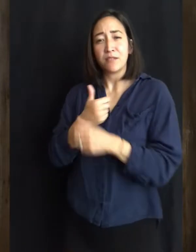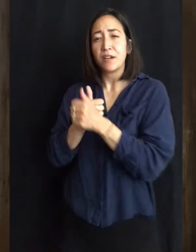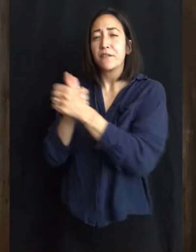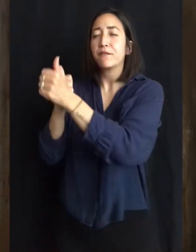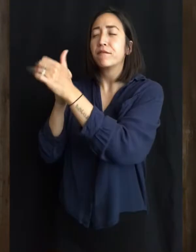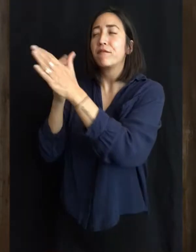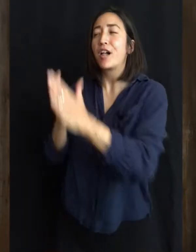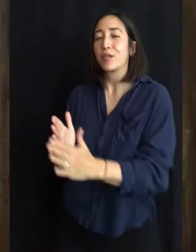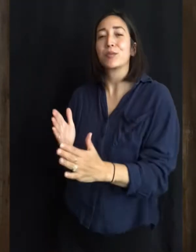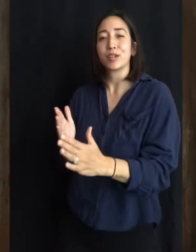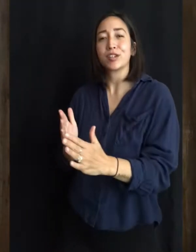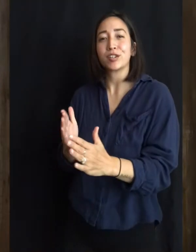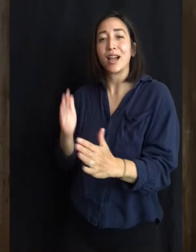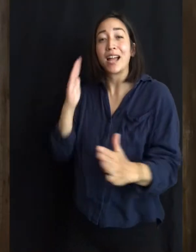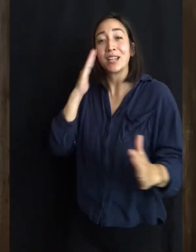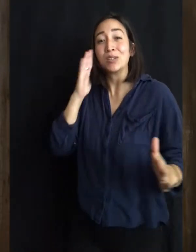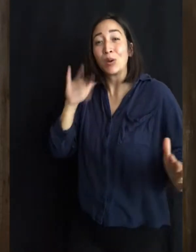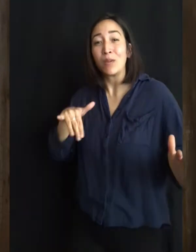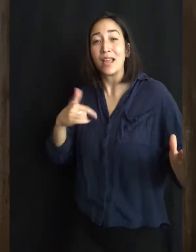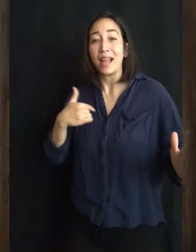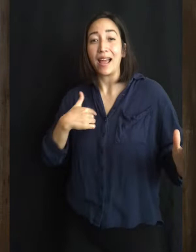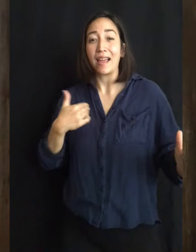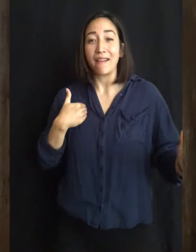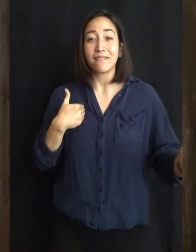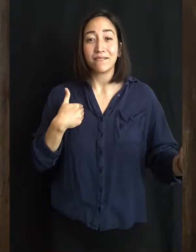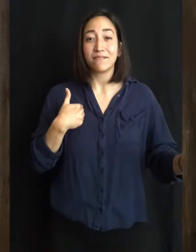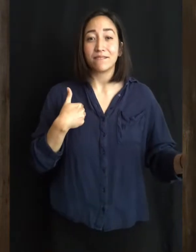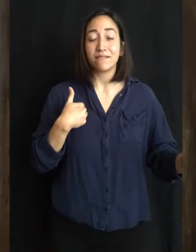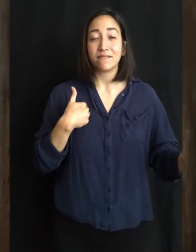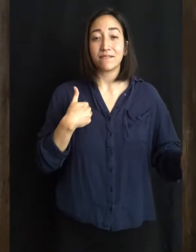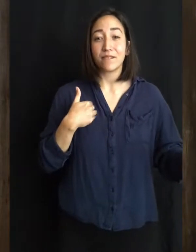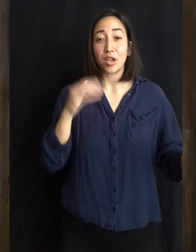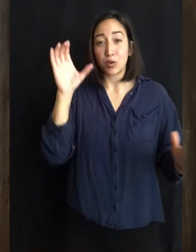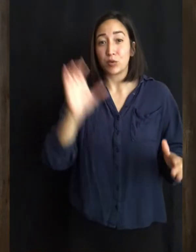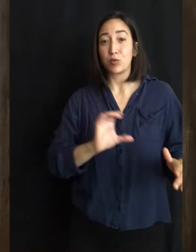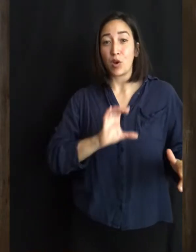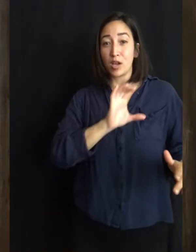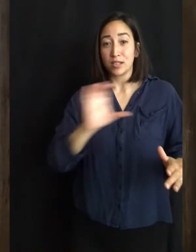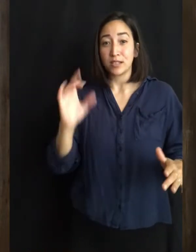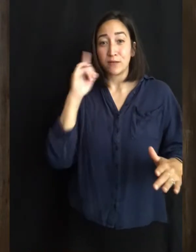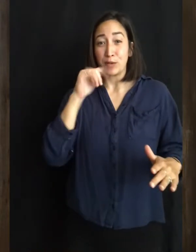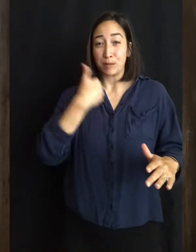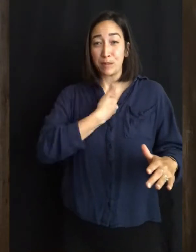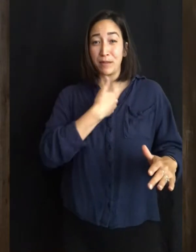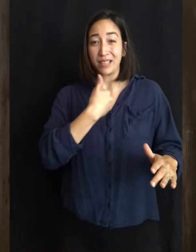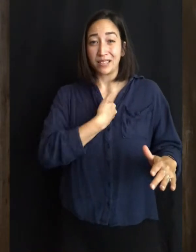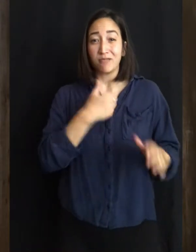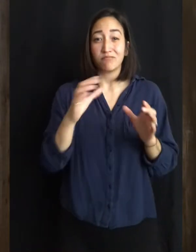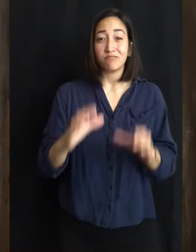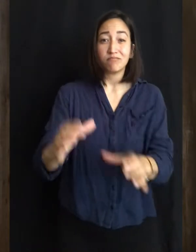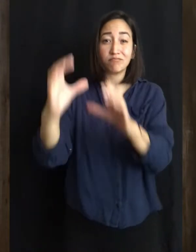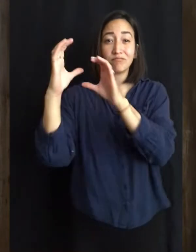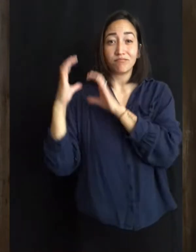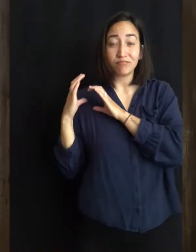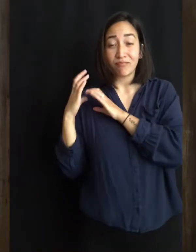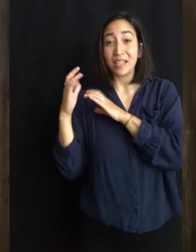I'm a follower of Christ, that I know that I have my own cross to bear, that he says in